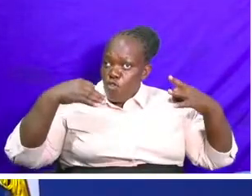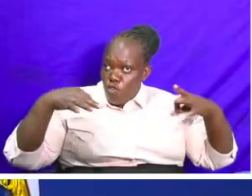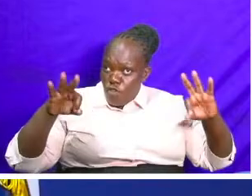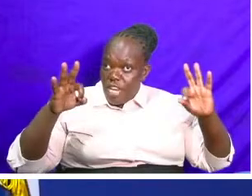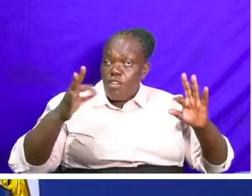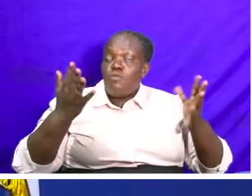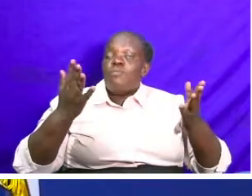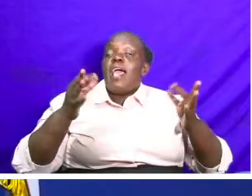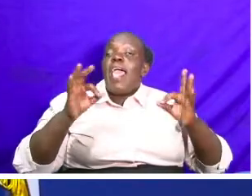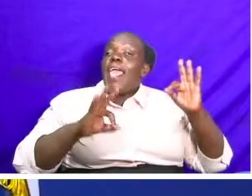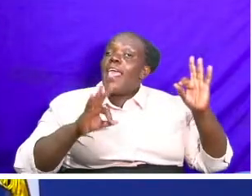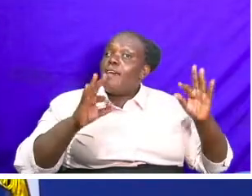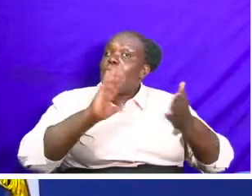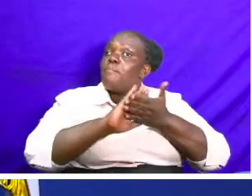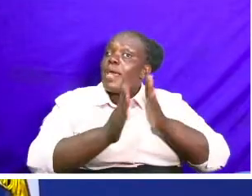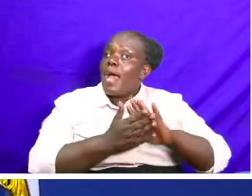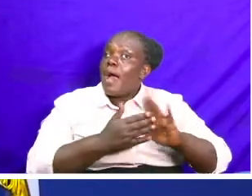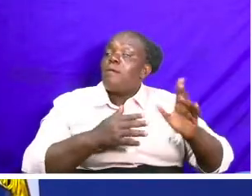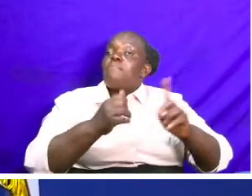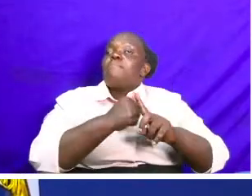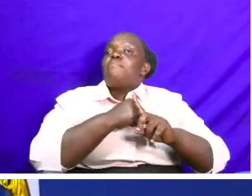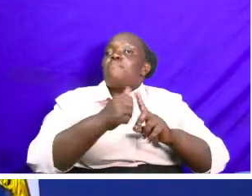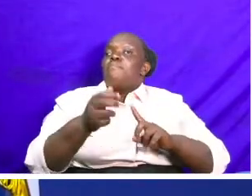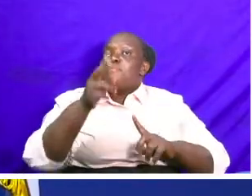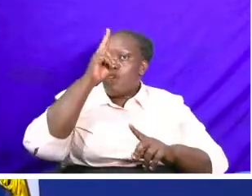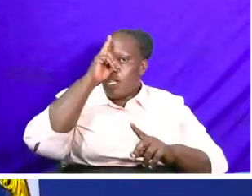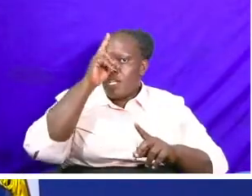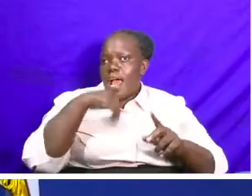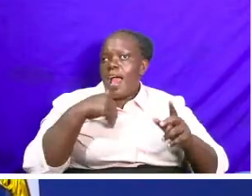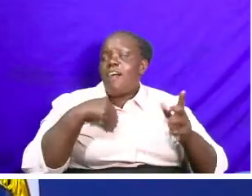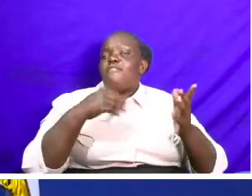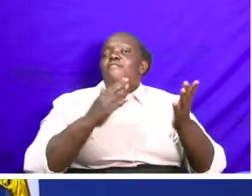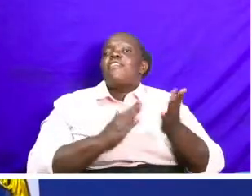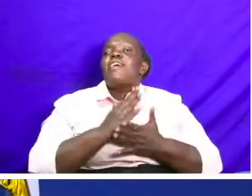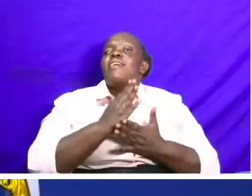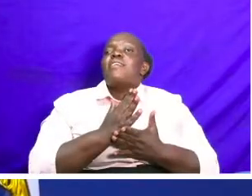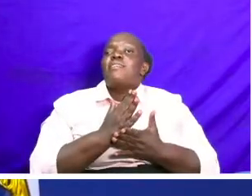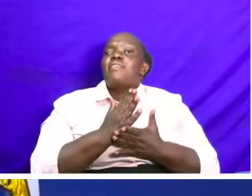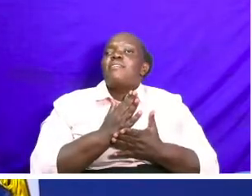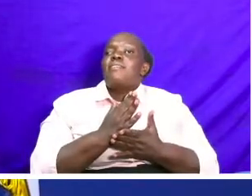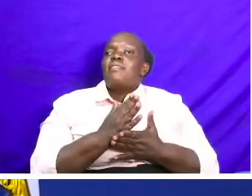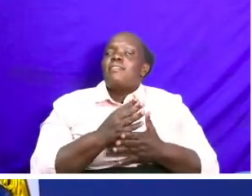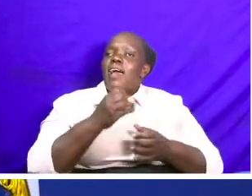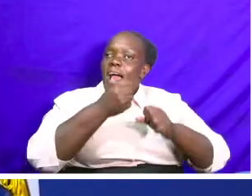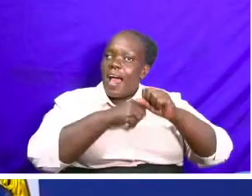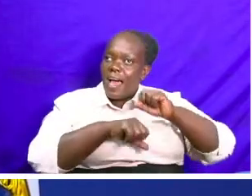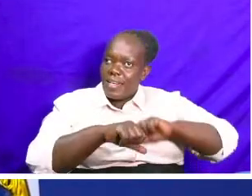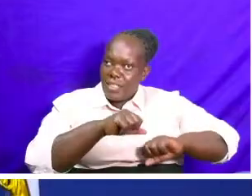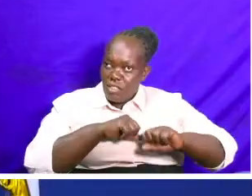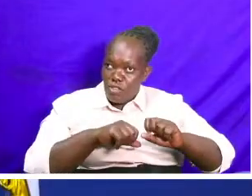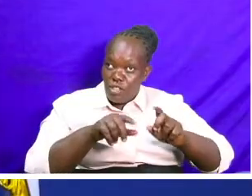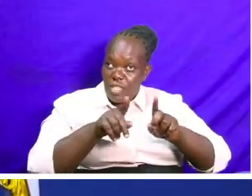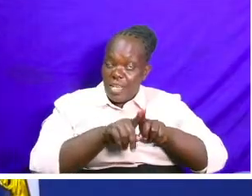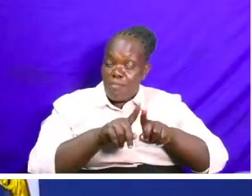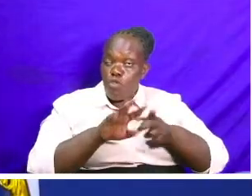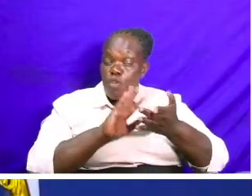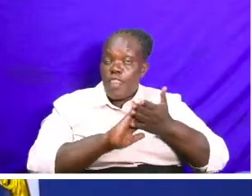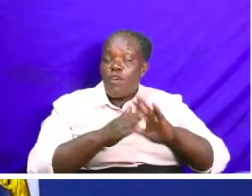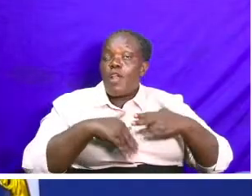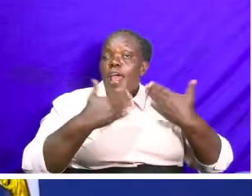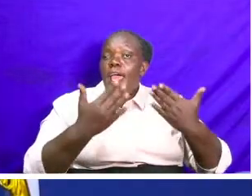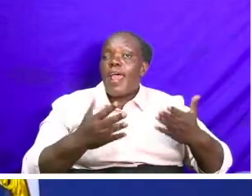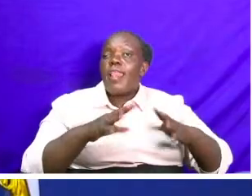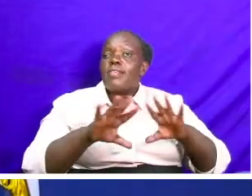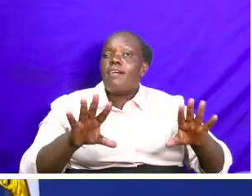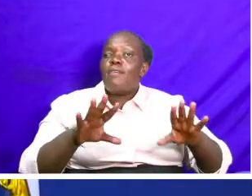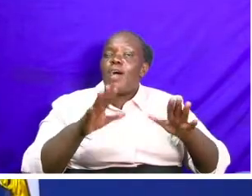become rioters as per Section 82, the police have the legal backing to take action without any consequence.